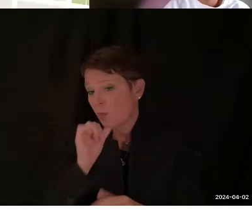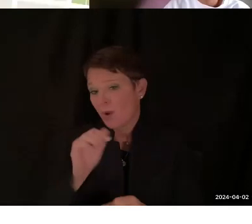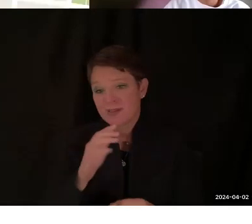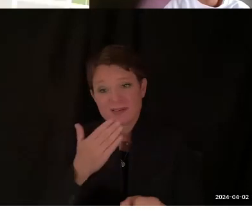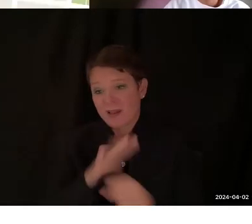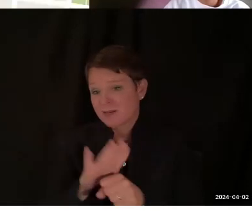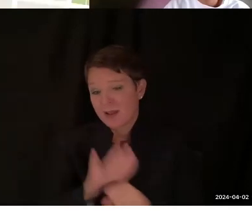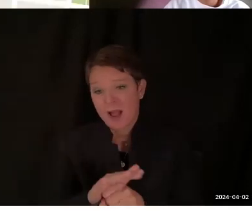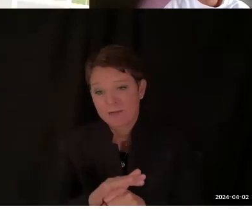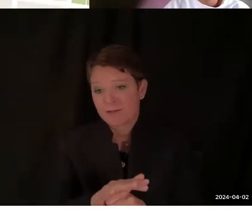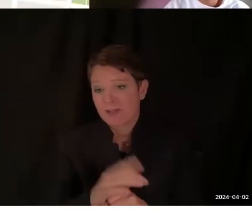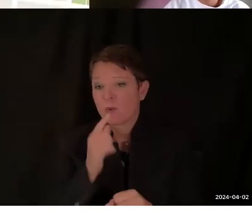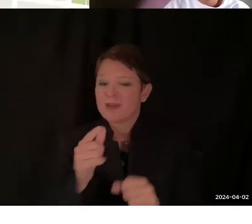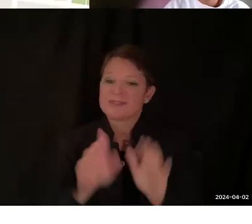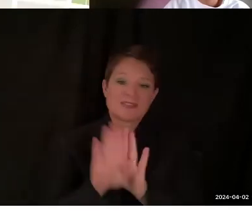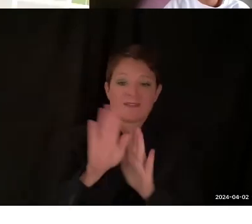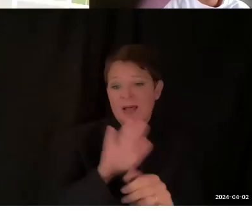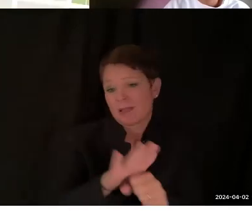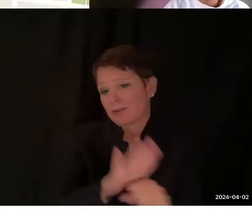undercooked.